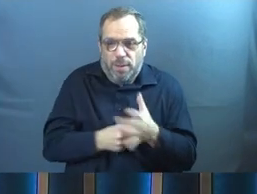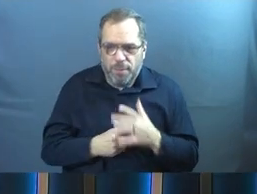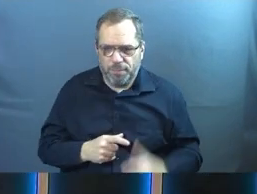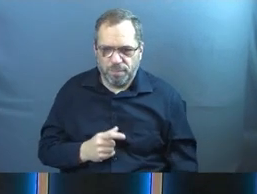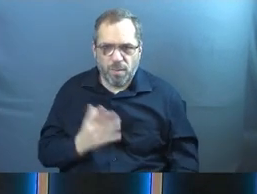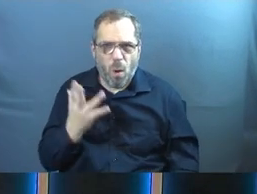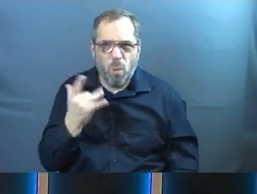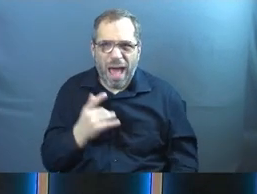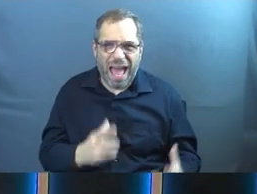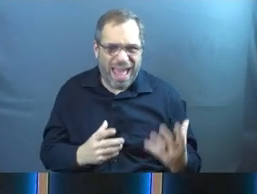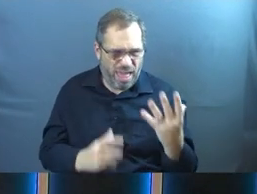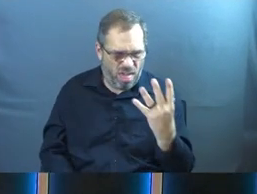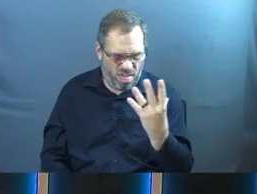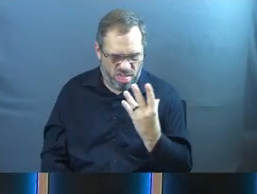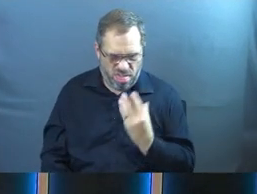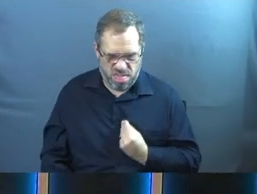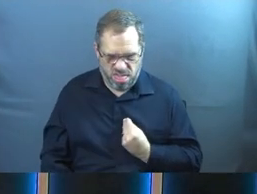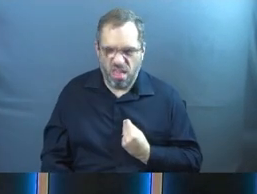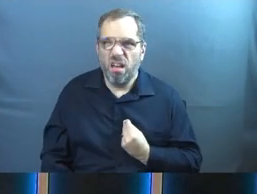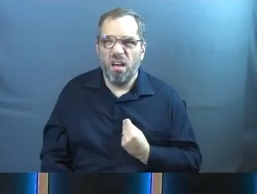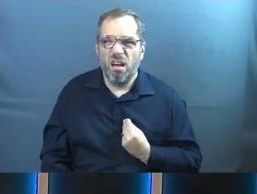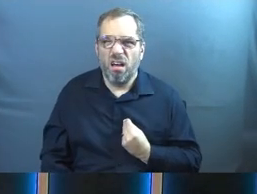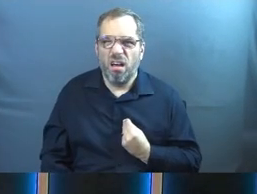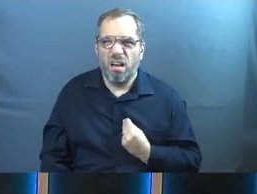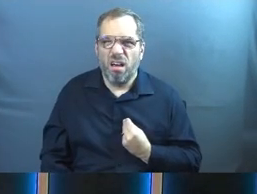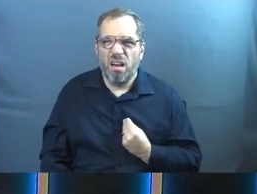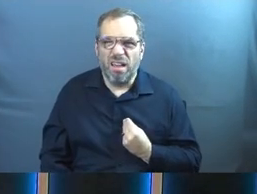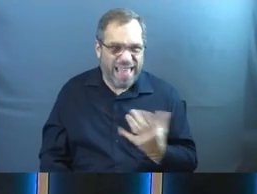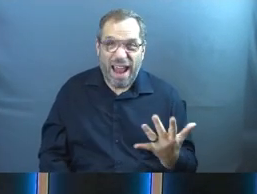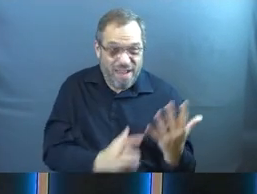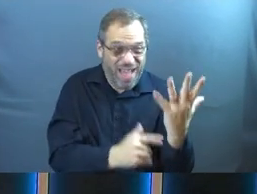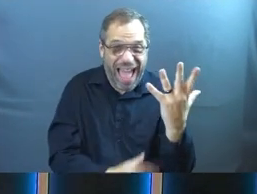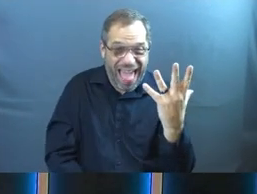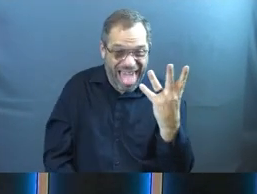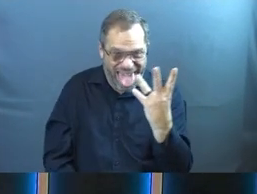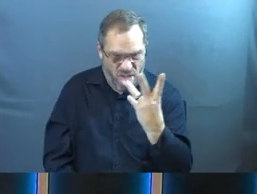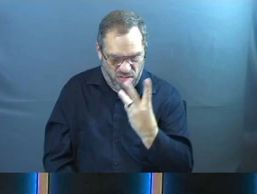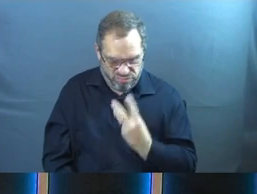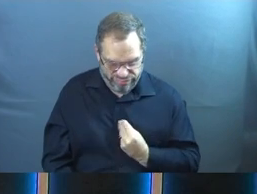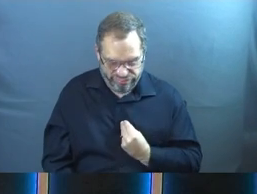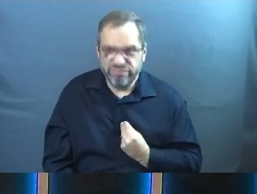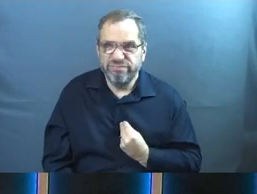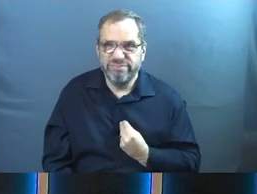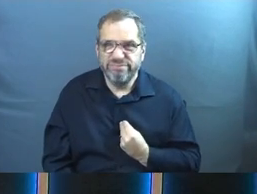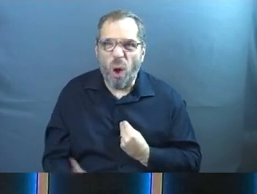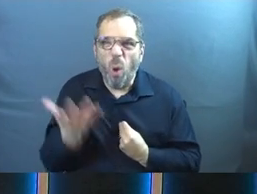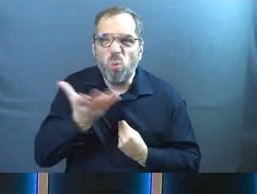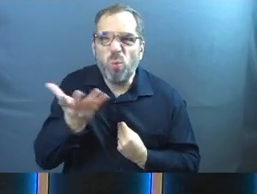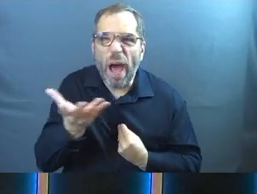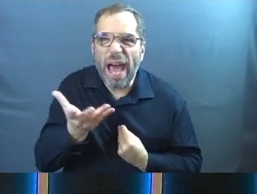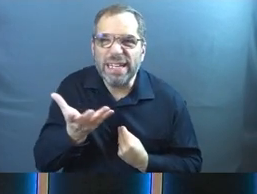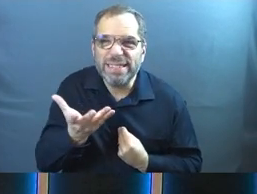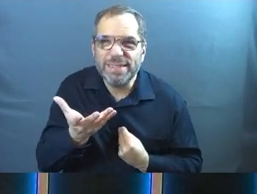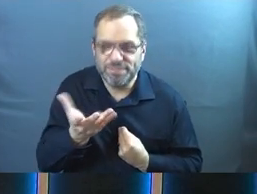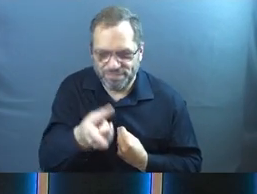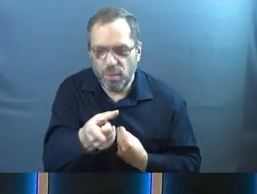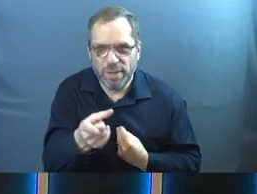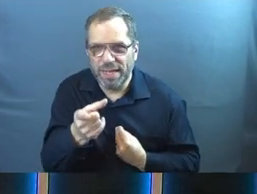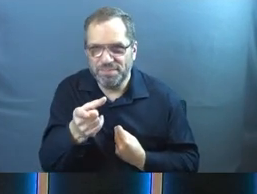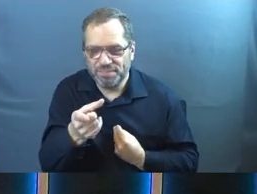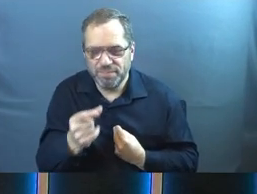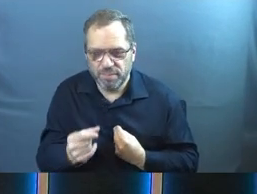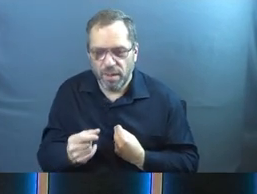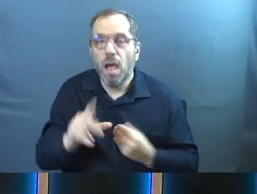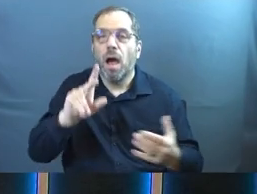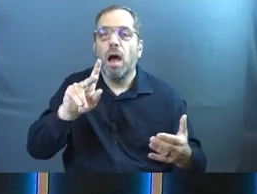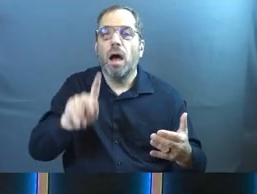why doesn't it last? What actually gets in there and ruins our love or makes the fire go out? Let's dive into that just